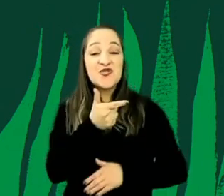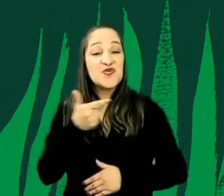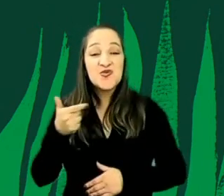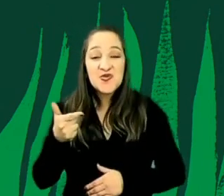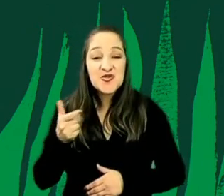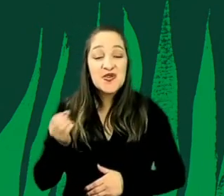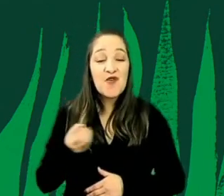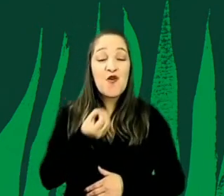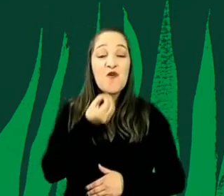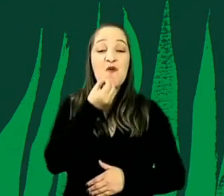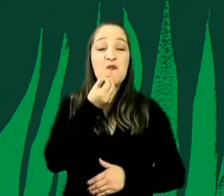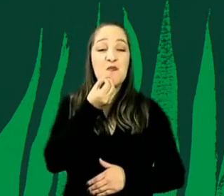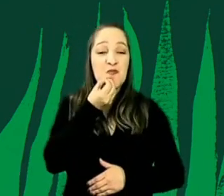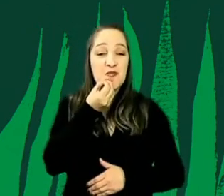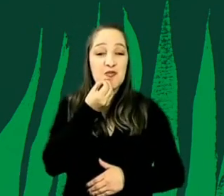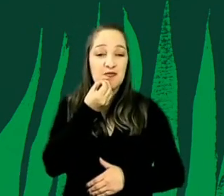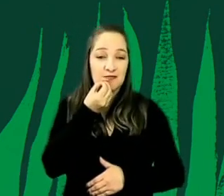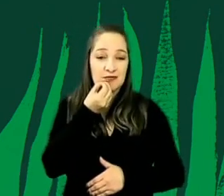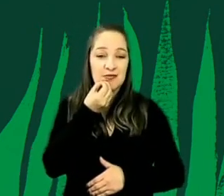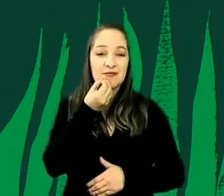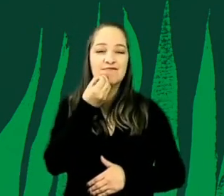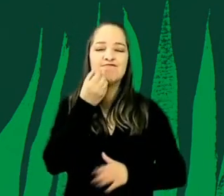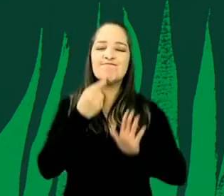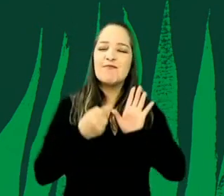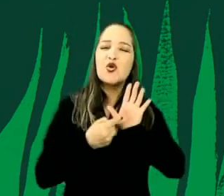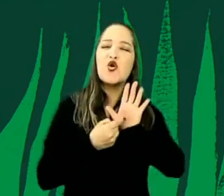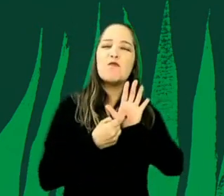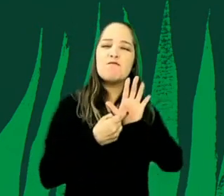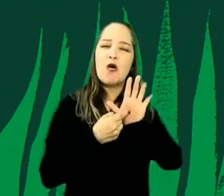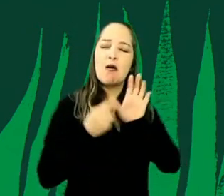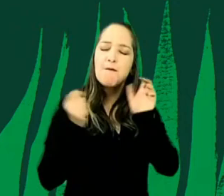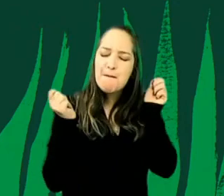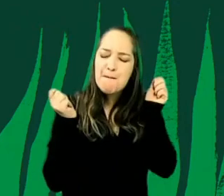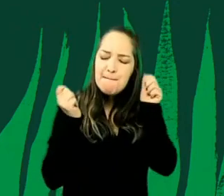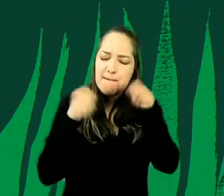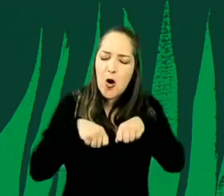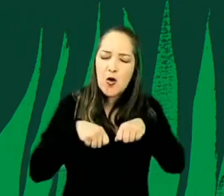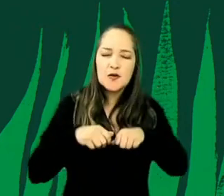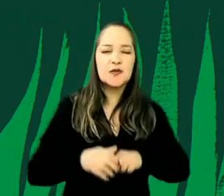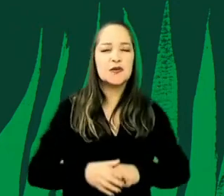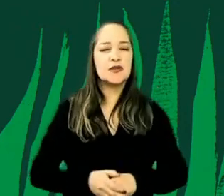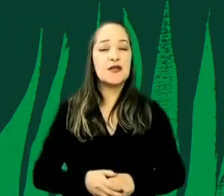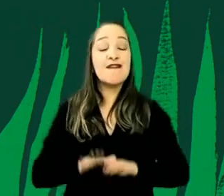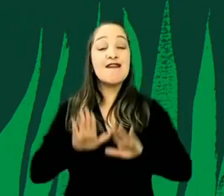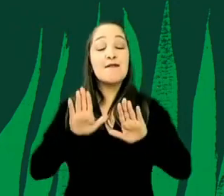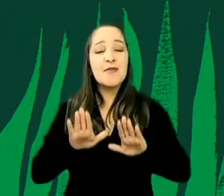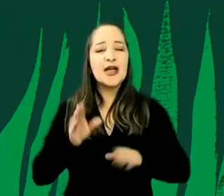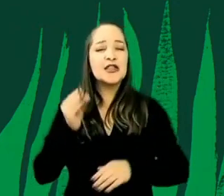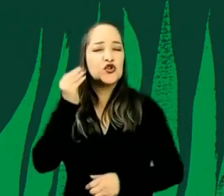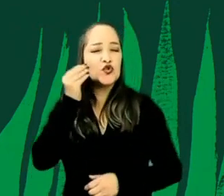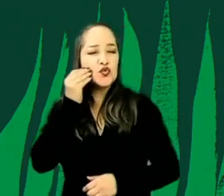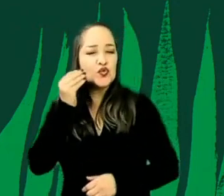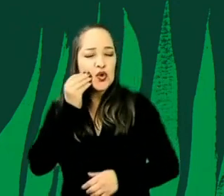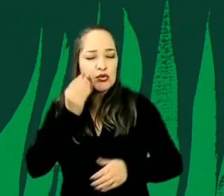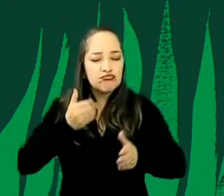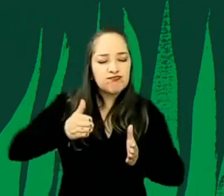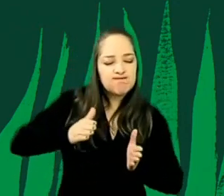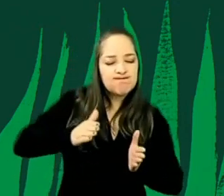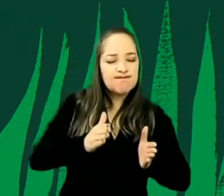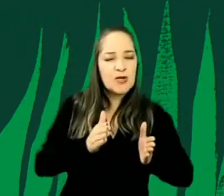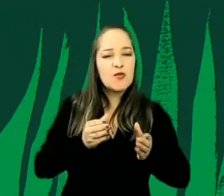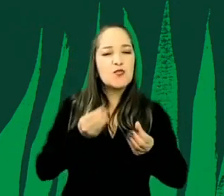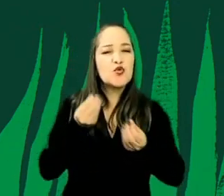they didn't have the opportunity to explain all their power and make it, but they look for